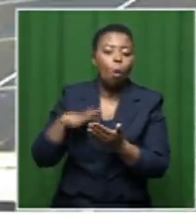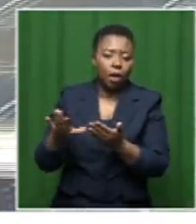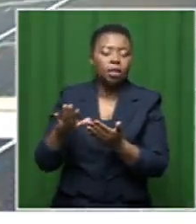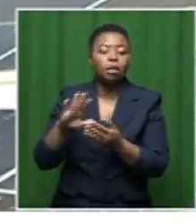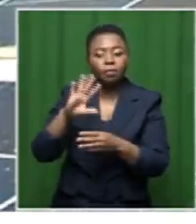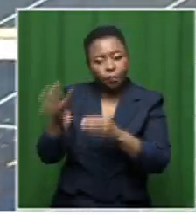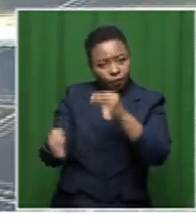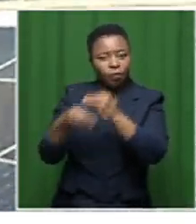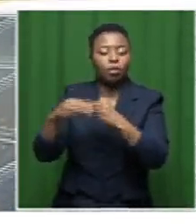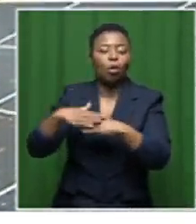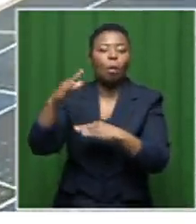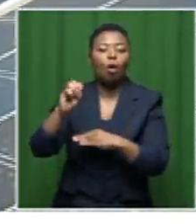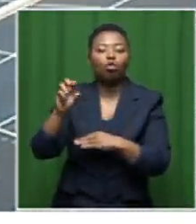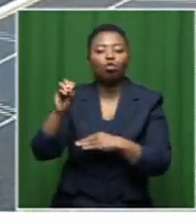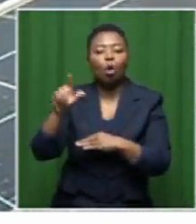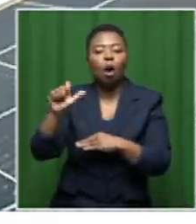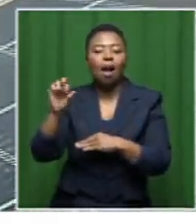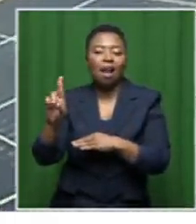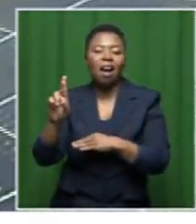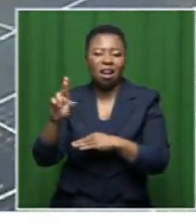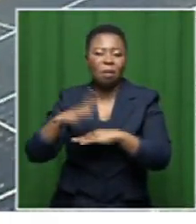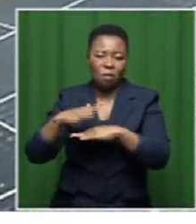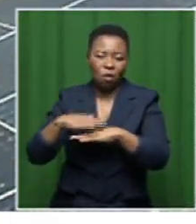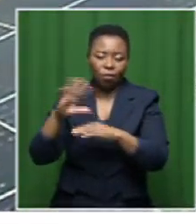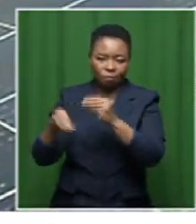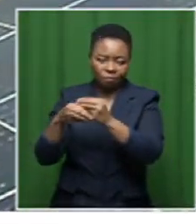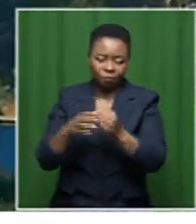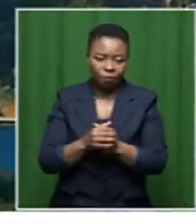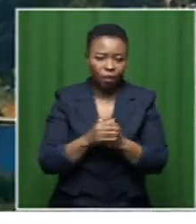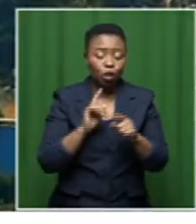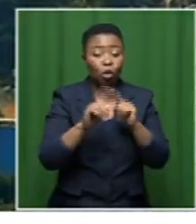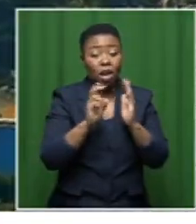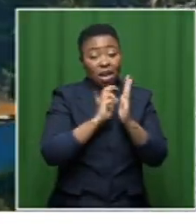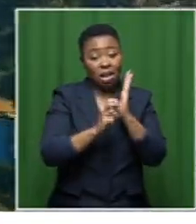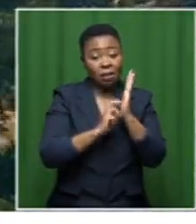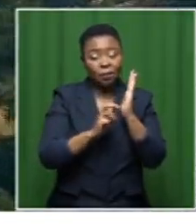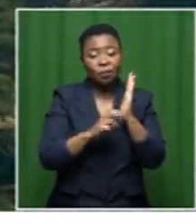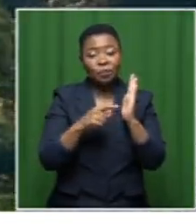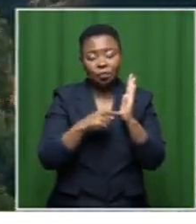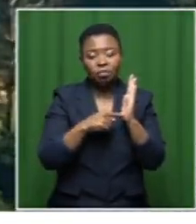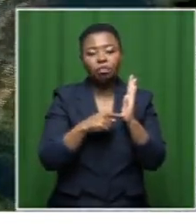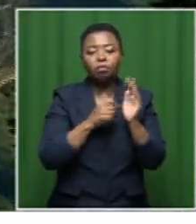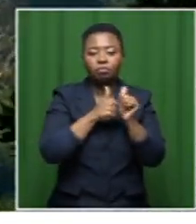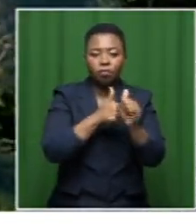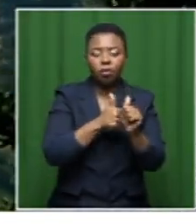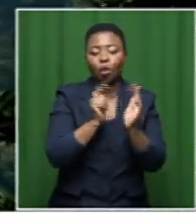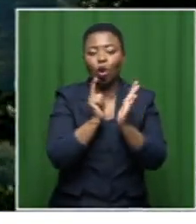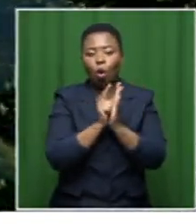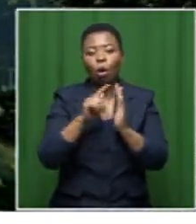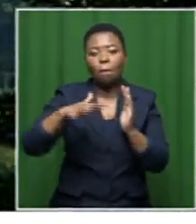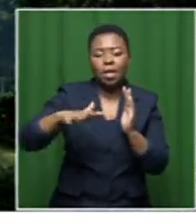some more solar on. Meanwhile, government plans to reduce the regulatory requirements for solar projects in areas of low and